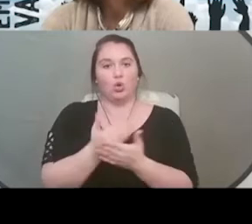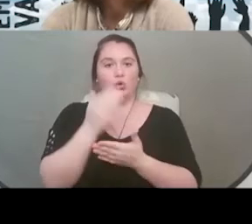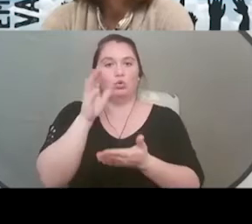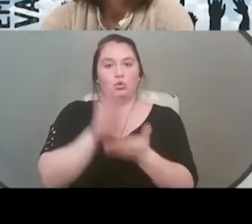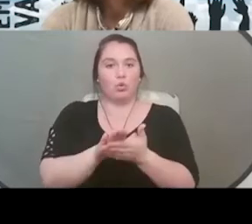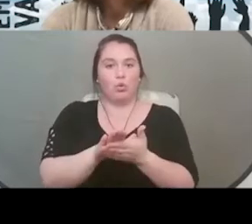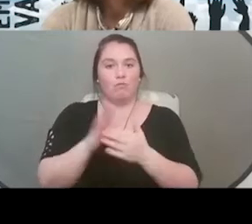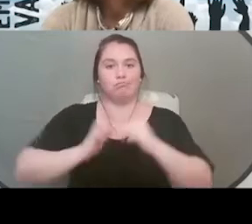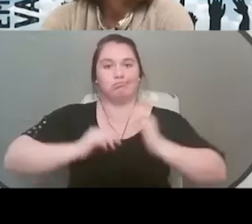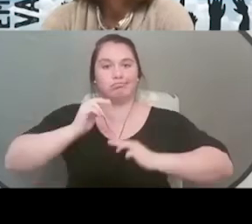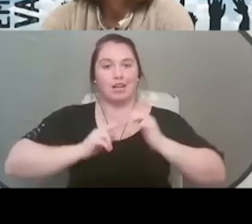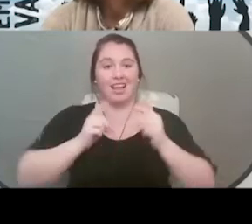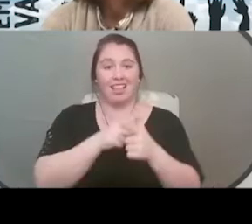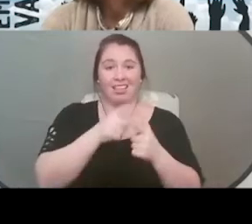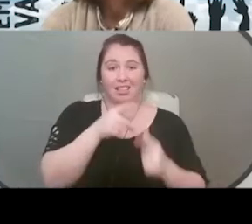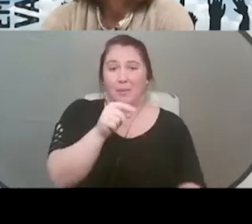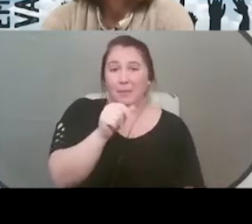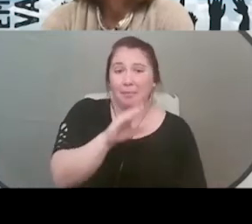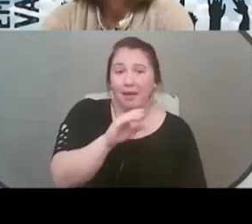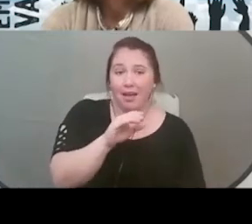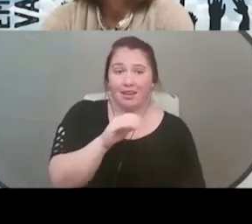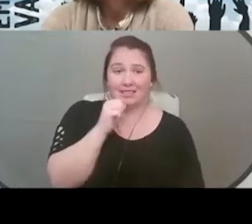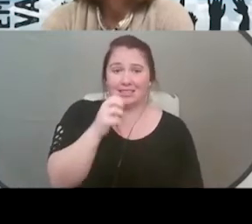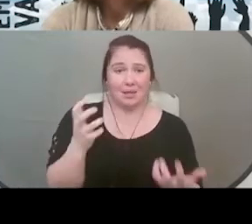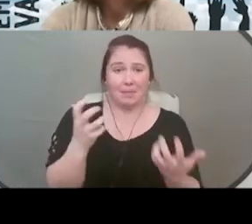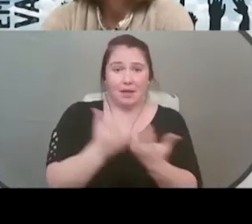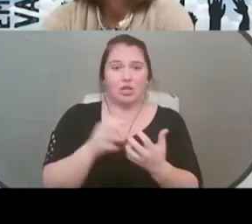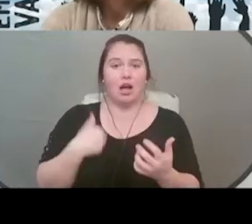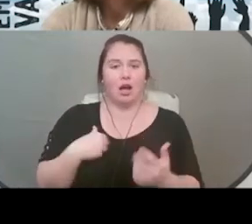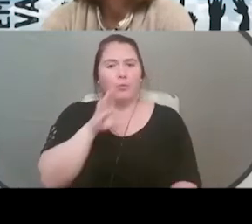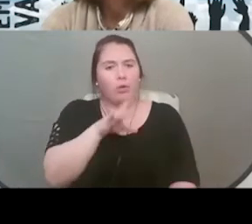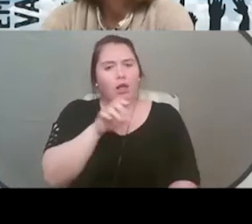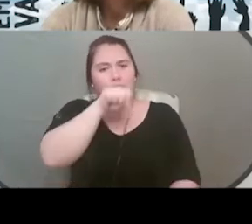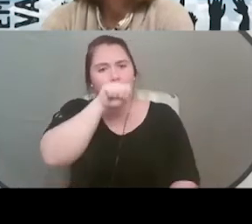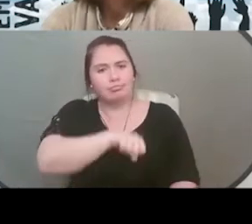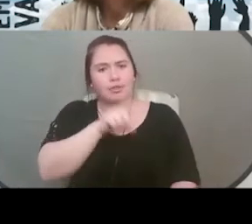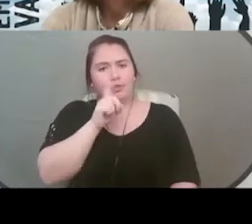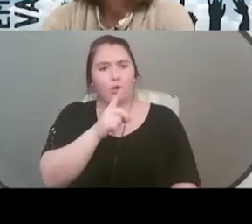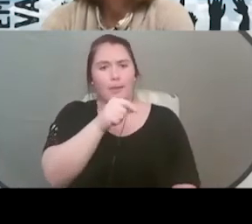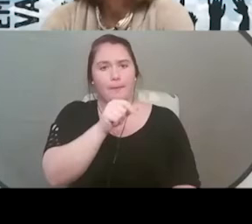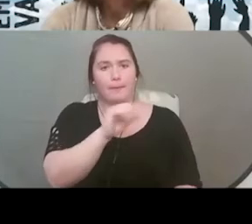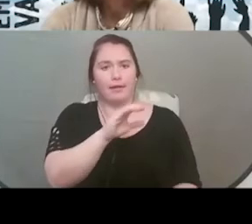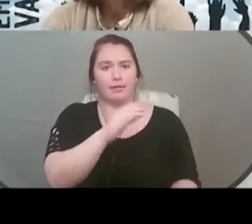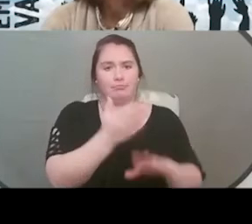new school and everything's updated, I would love for the pack to be new and updated as well.